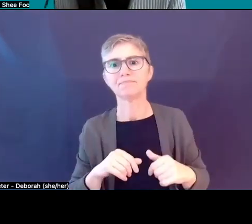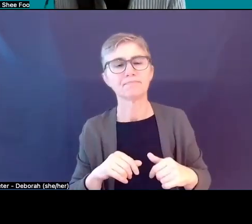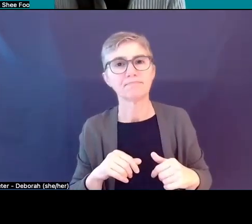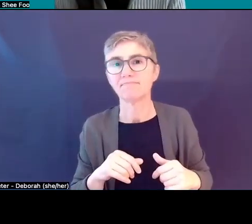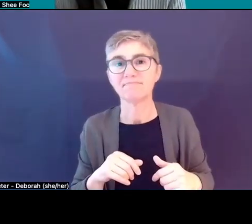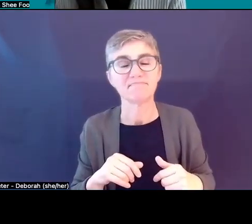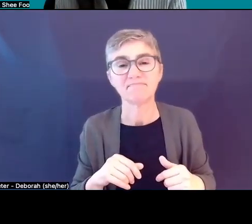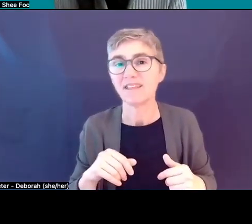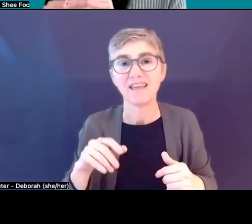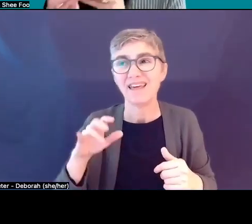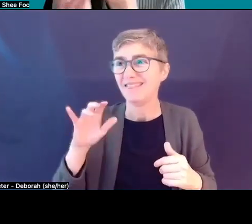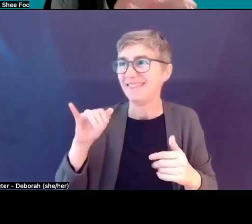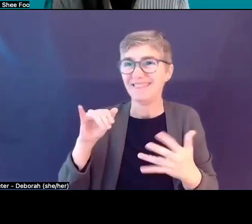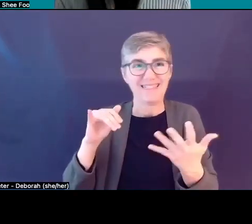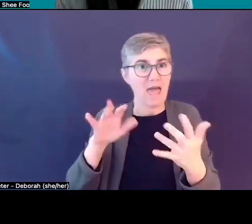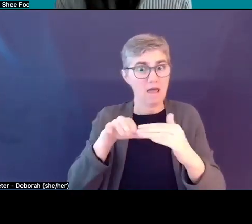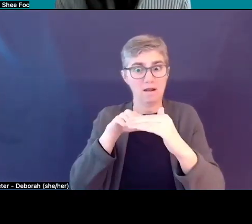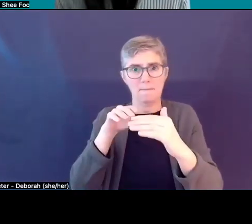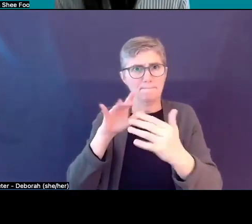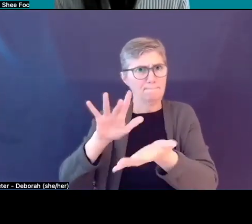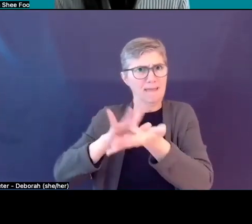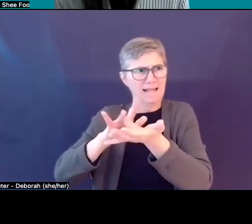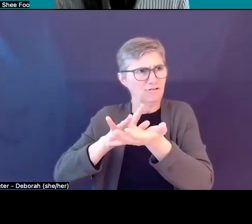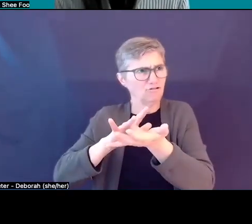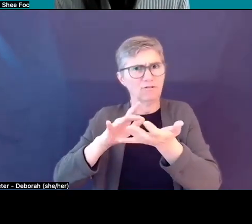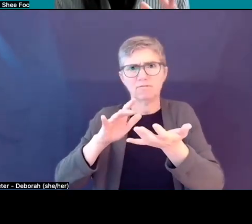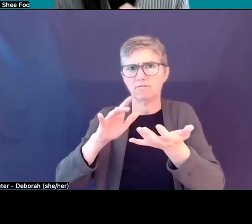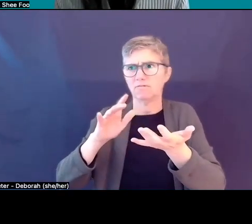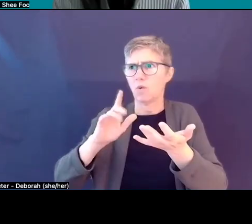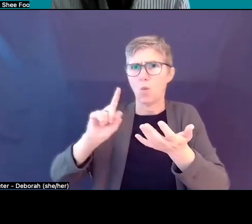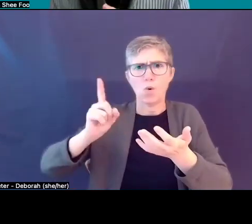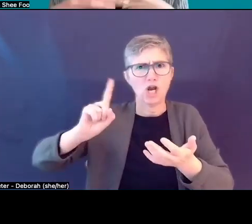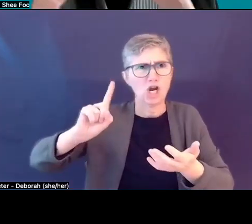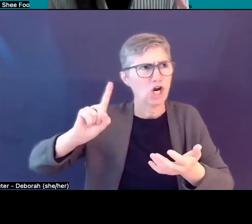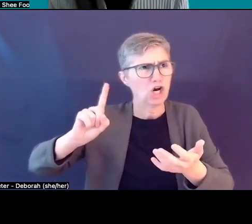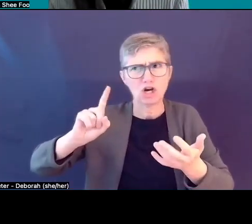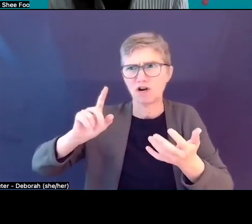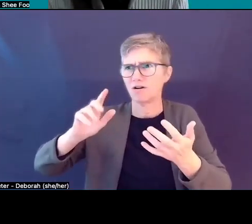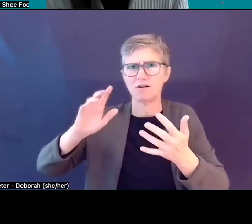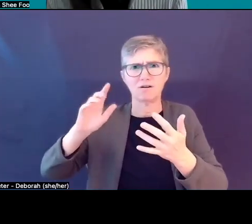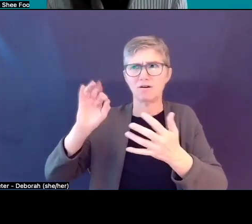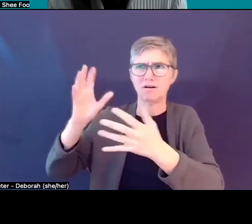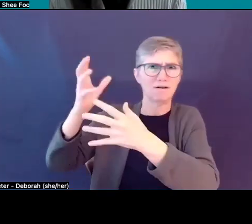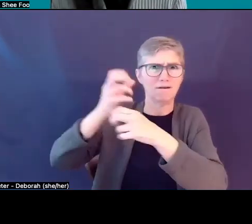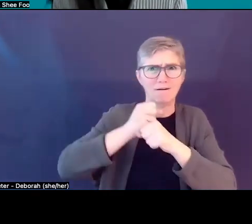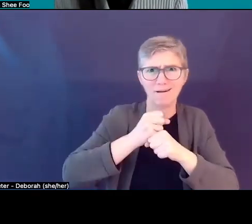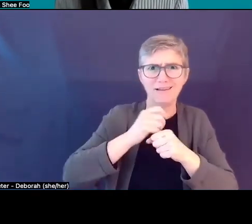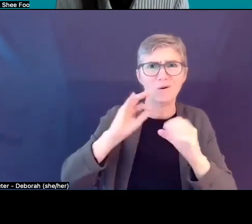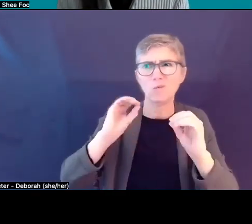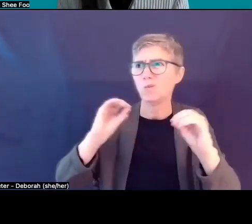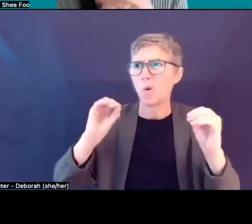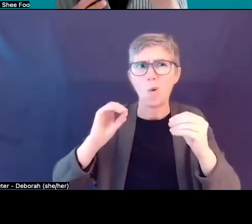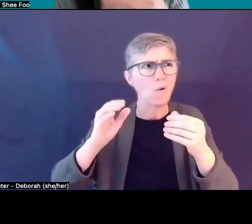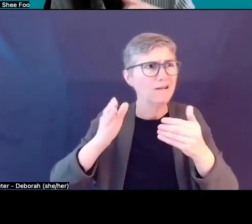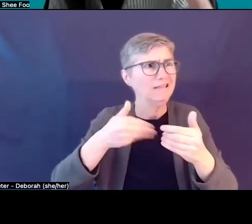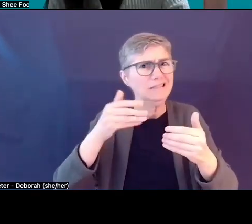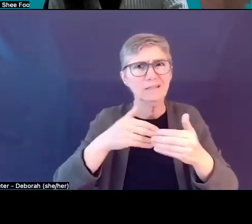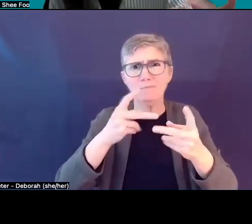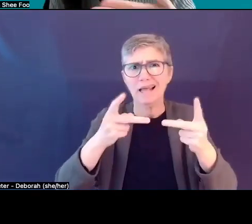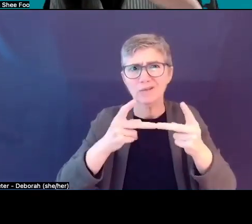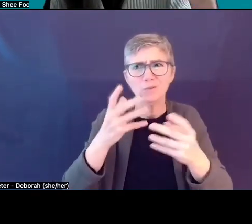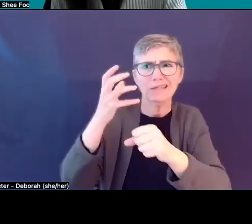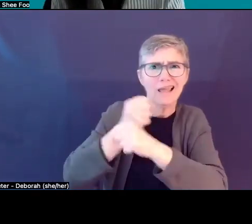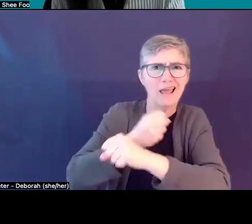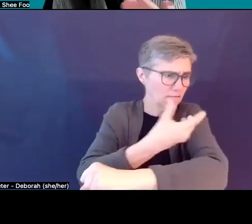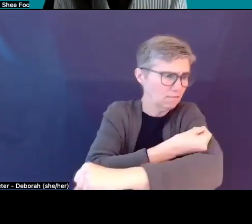long-acting medications a long-term treatment option if there are no convenient sites in the community that are able to